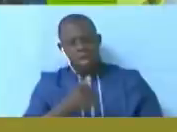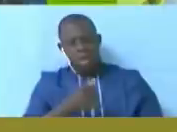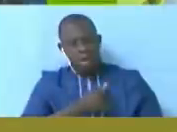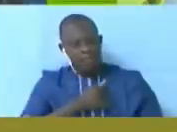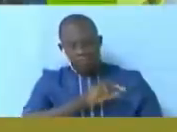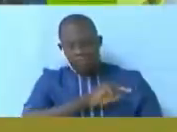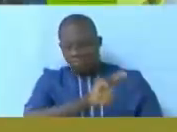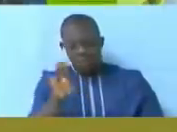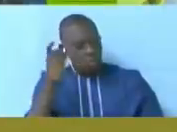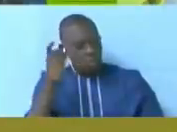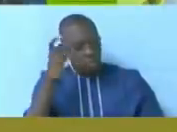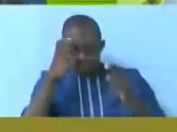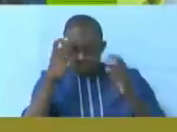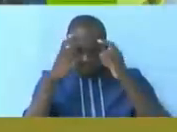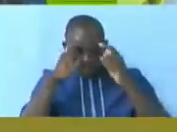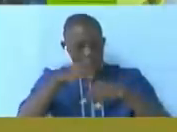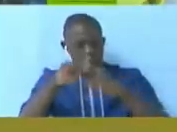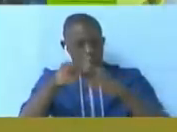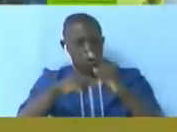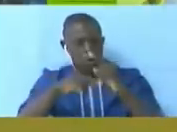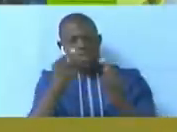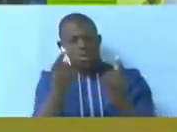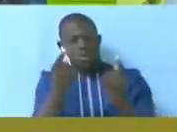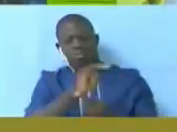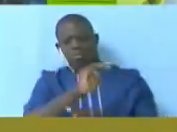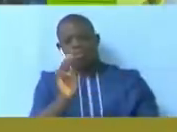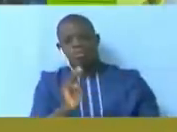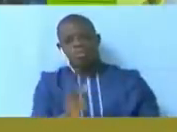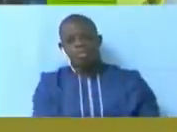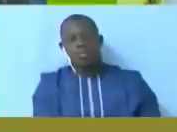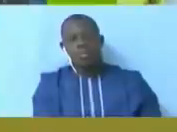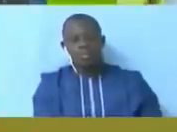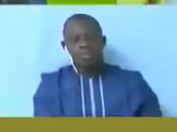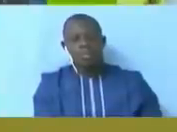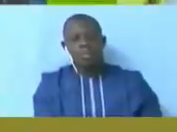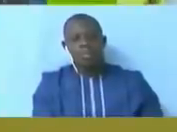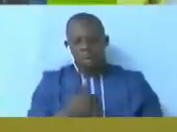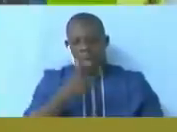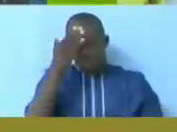I knew one thing, Jammeh was going to leave this country.